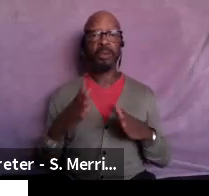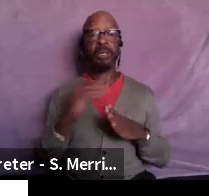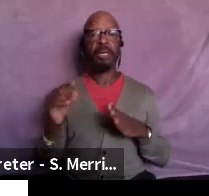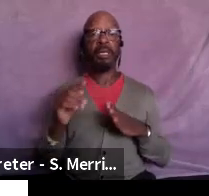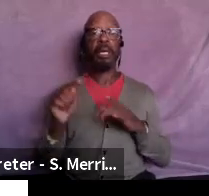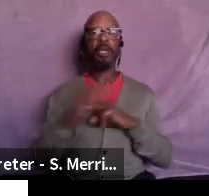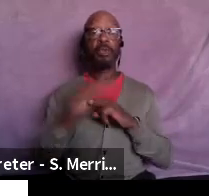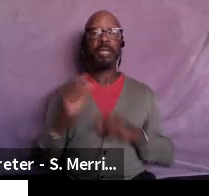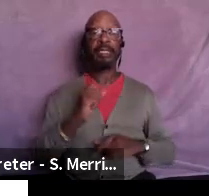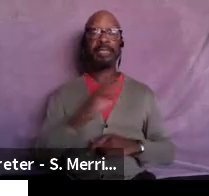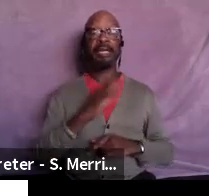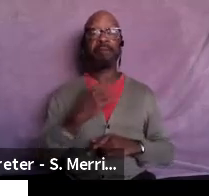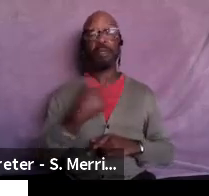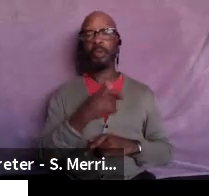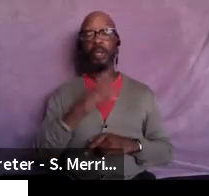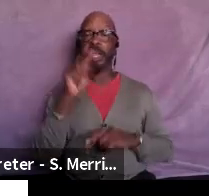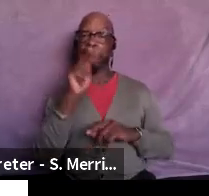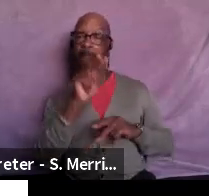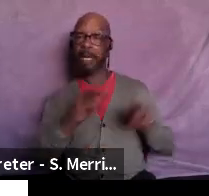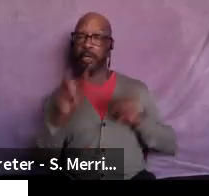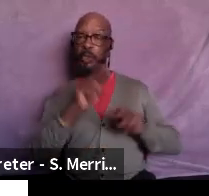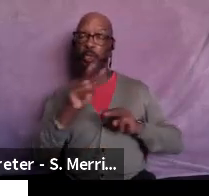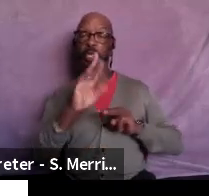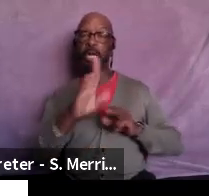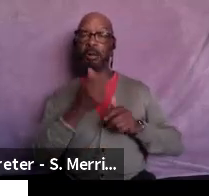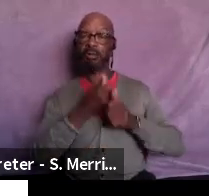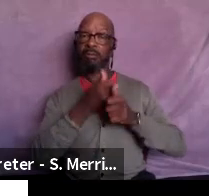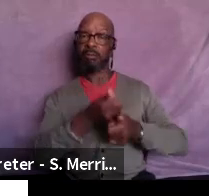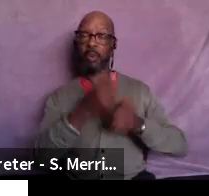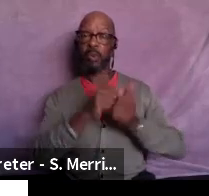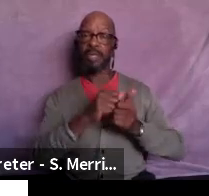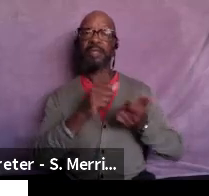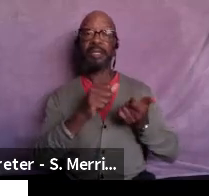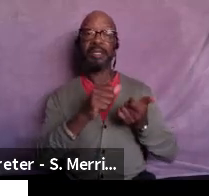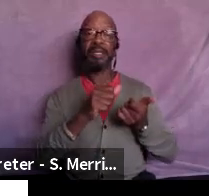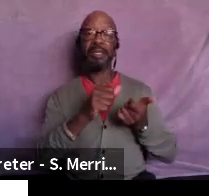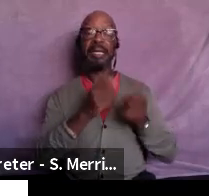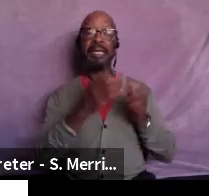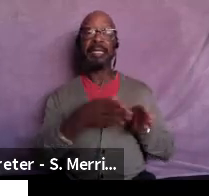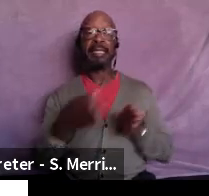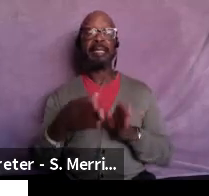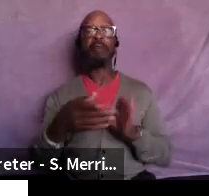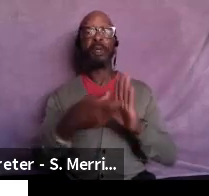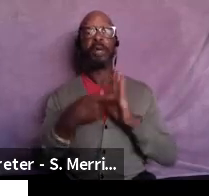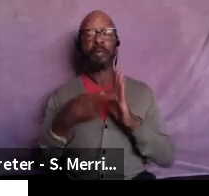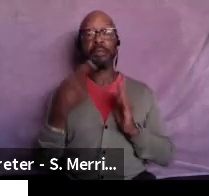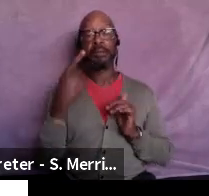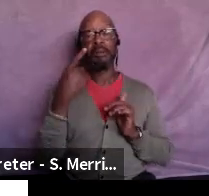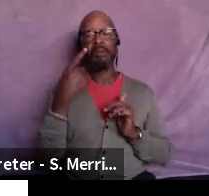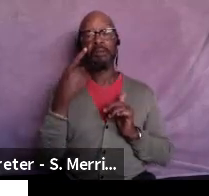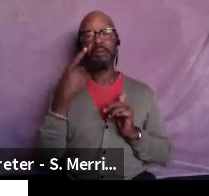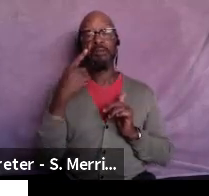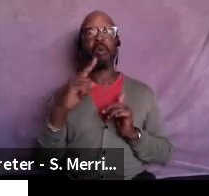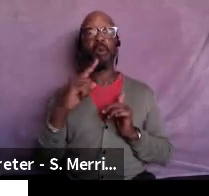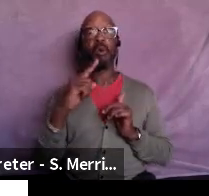and we will monitor their compliance with these entities, with these requirements for a period of